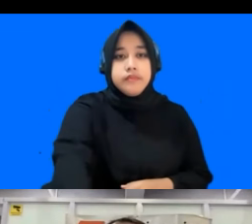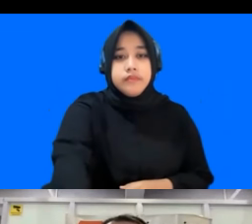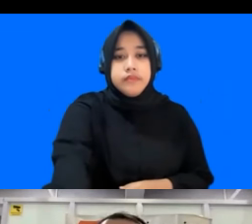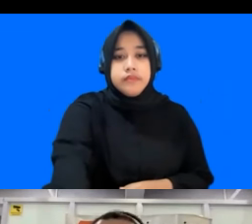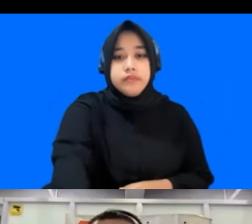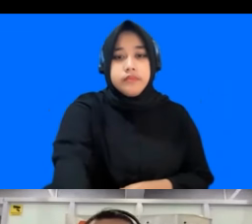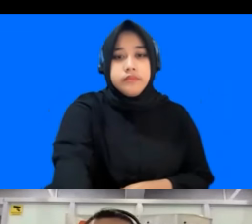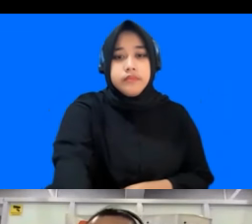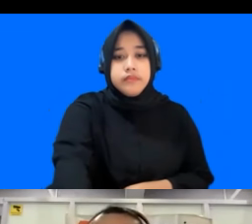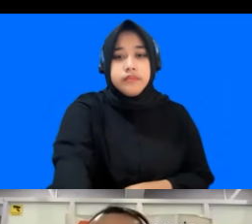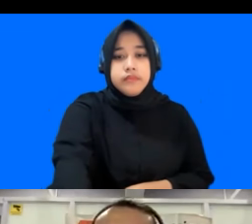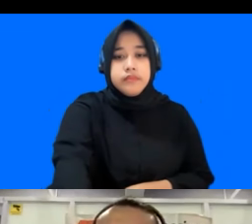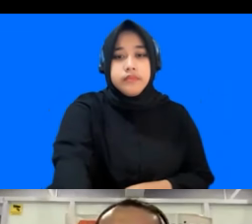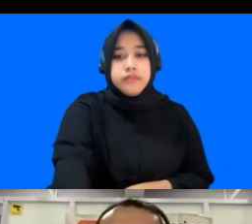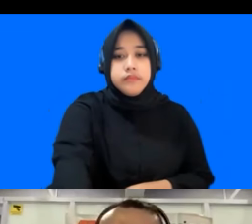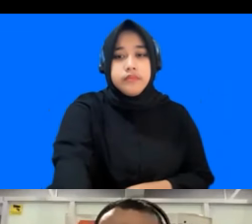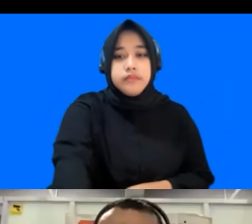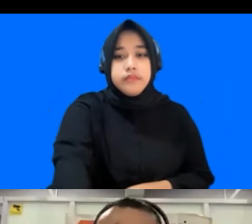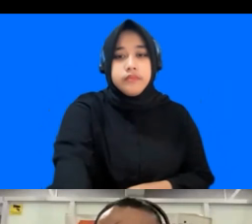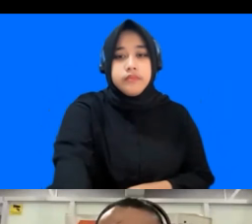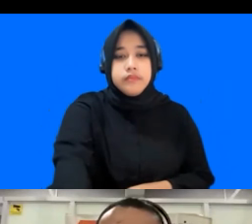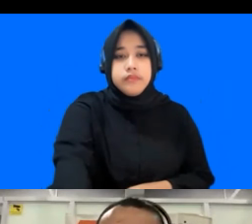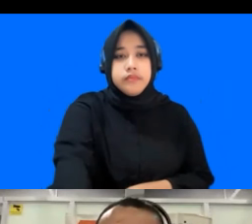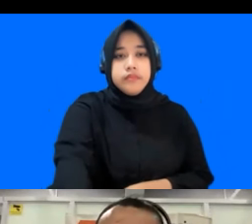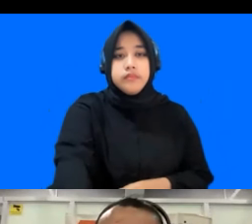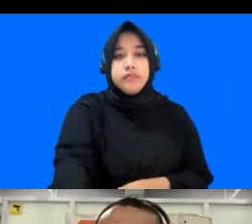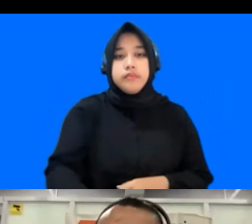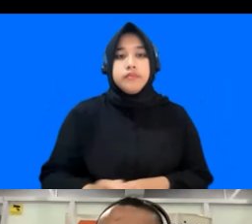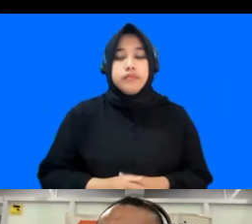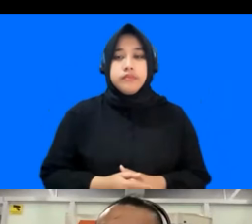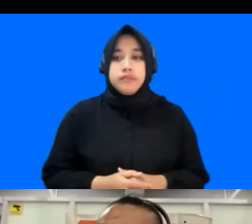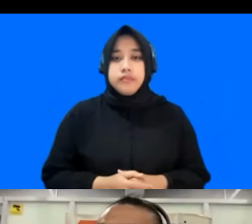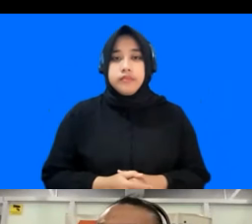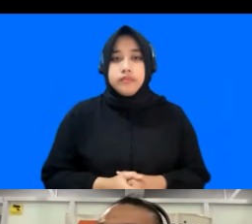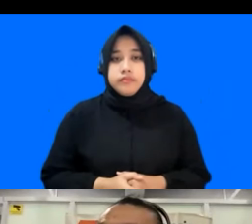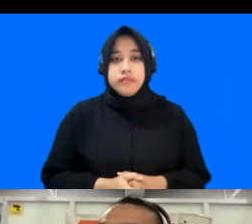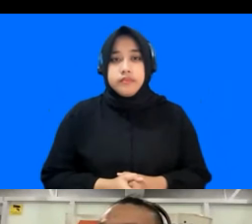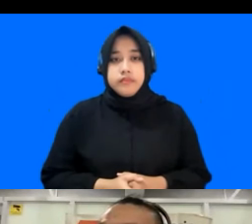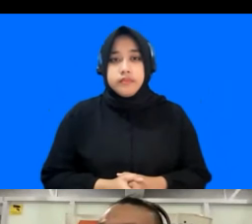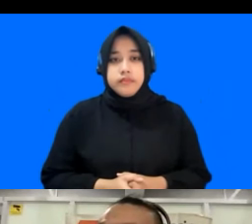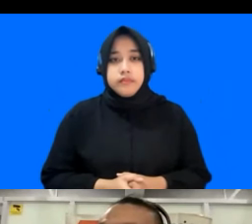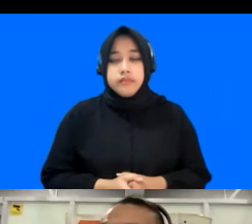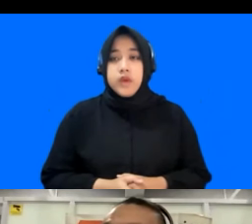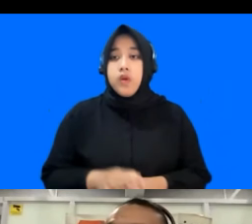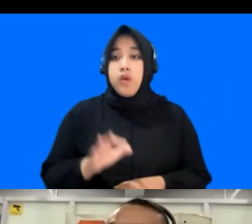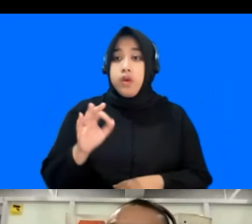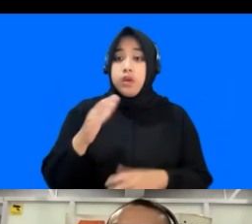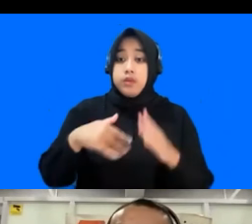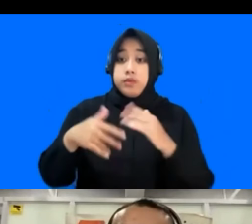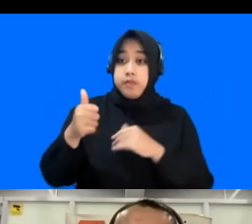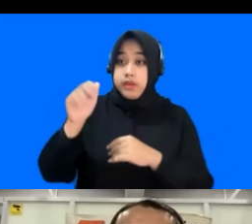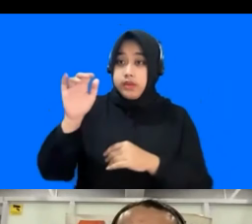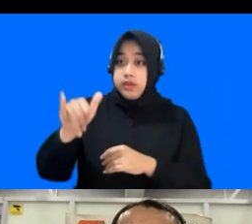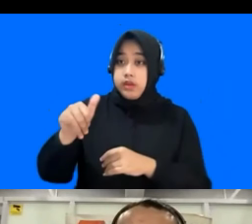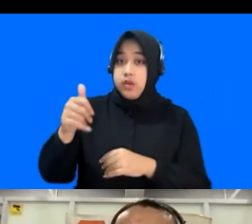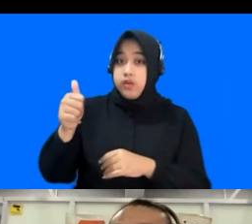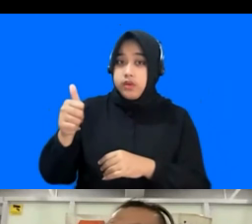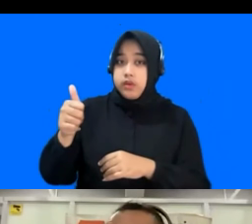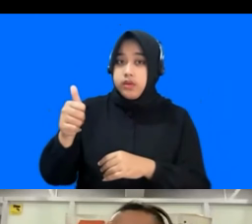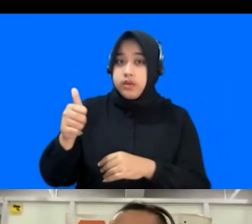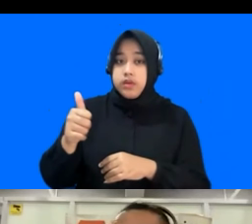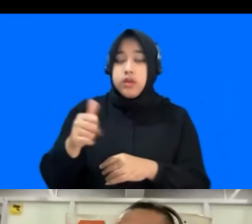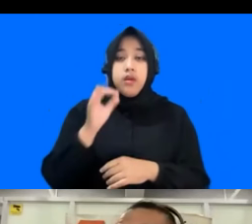Very sorry to interrupt. Sorry, Robin, what were you saying again? I lost you there. That's much better. No. Yes. We couldn't hear you.